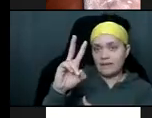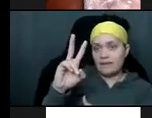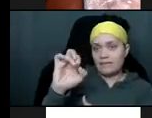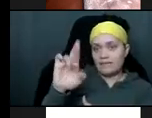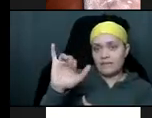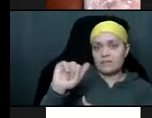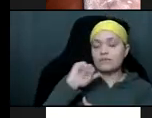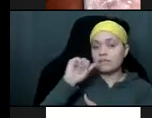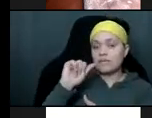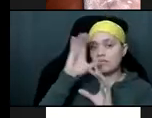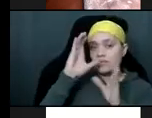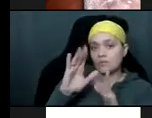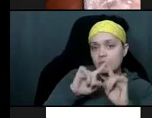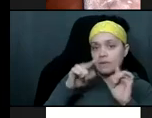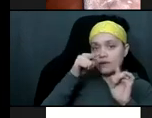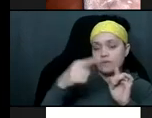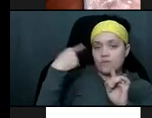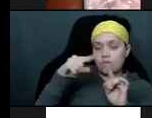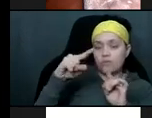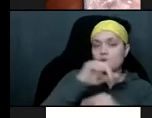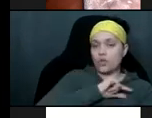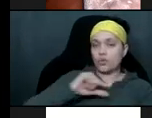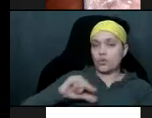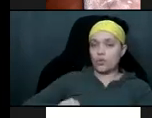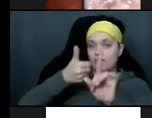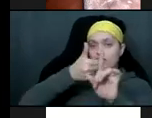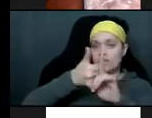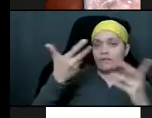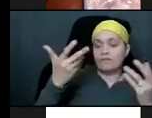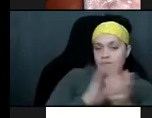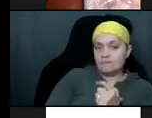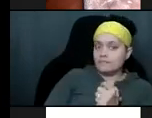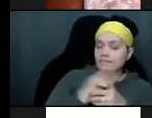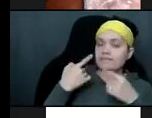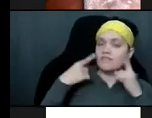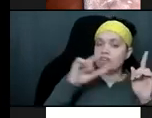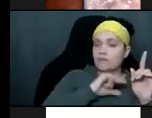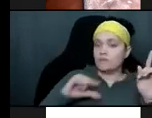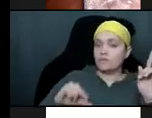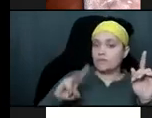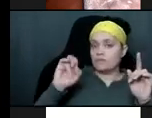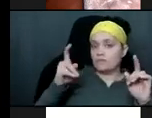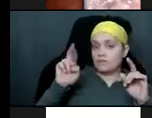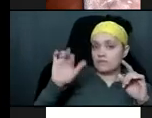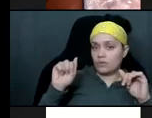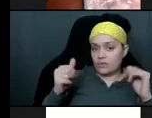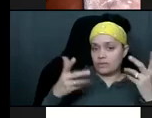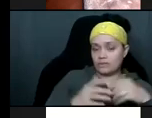not named for an explorer, but was named for the British Queen, the famous Queen Victoria.